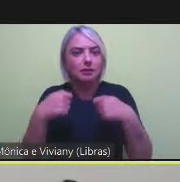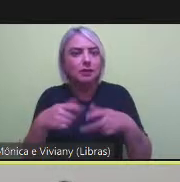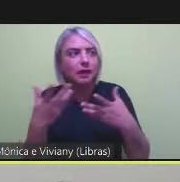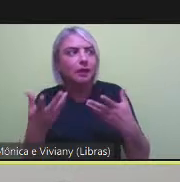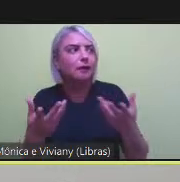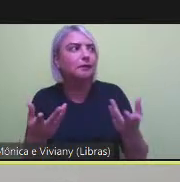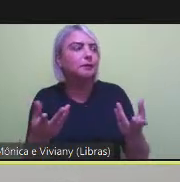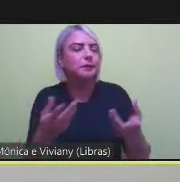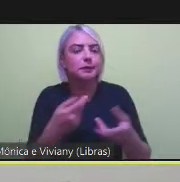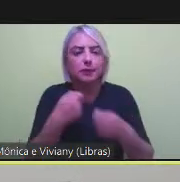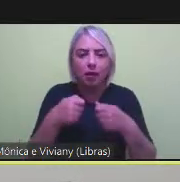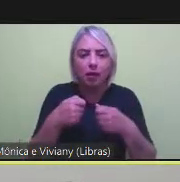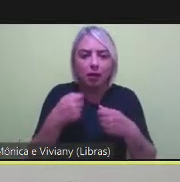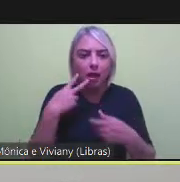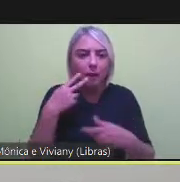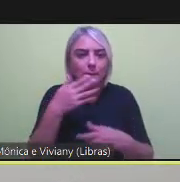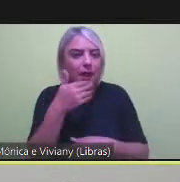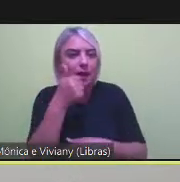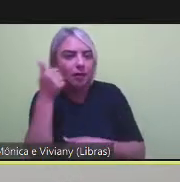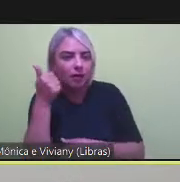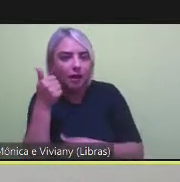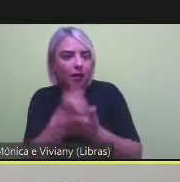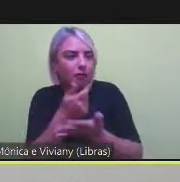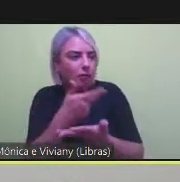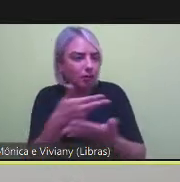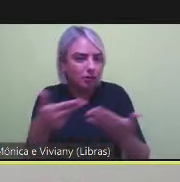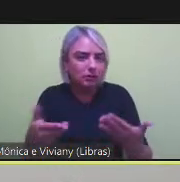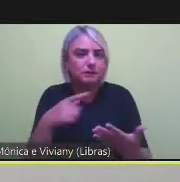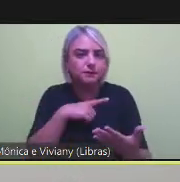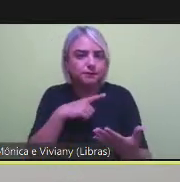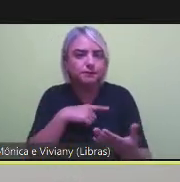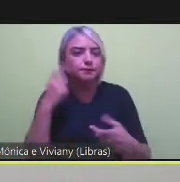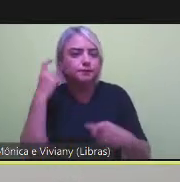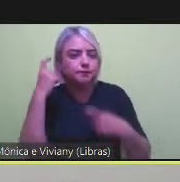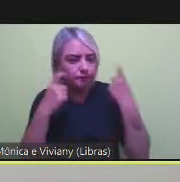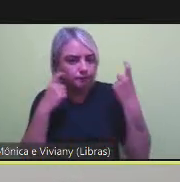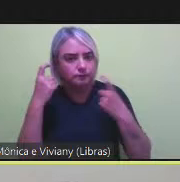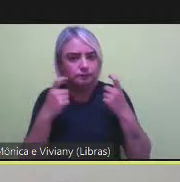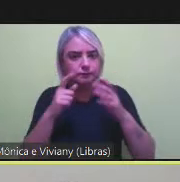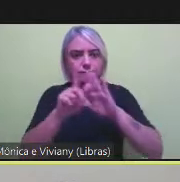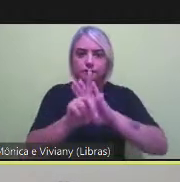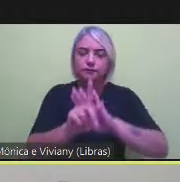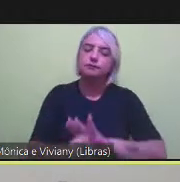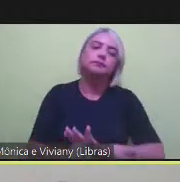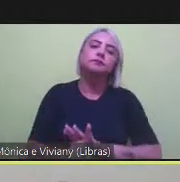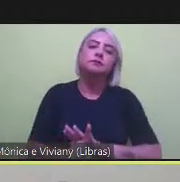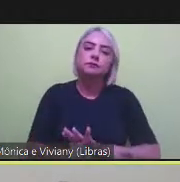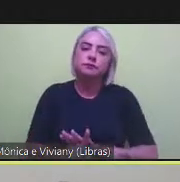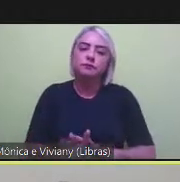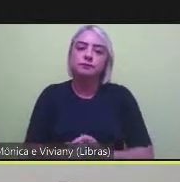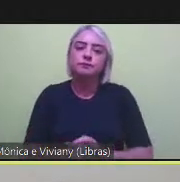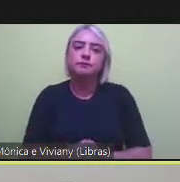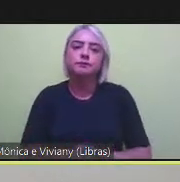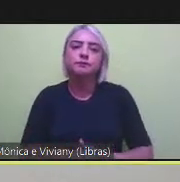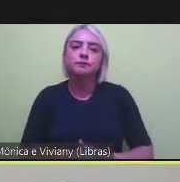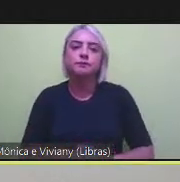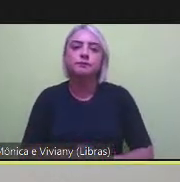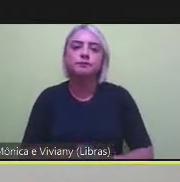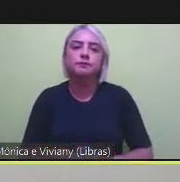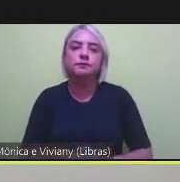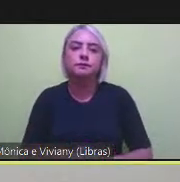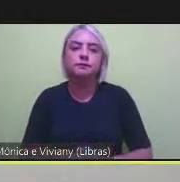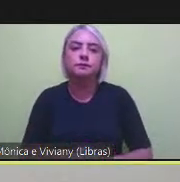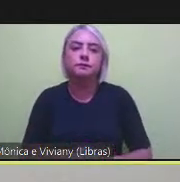need to improve here by this. So there was this concern from the management at that